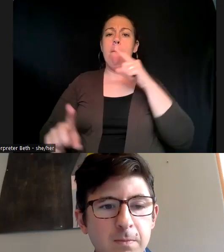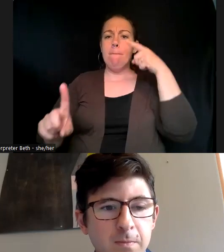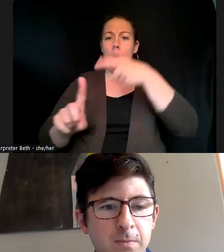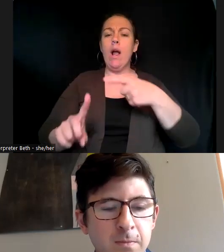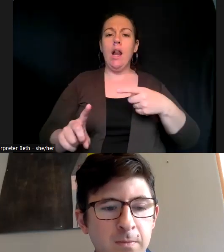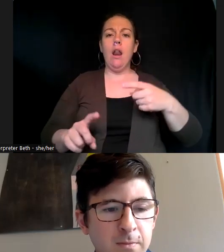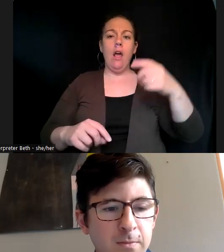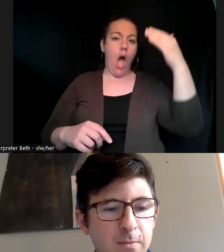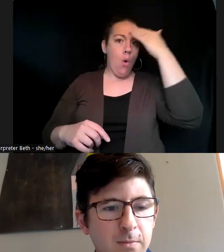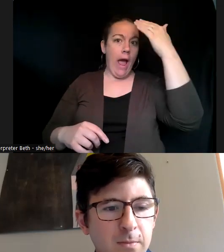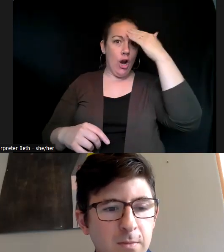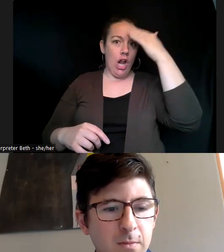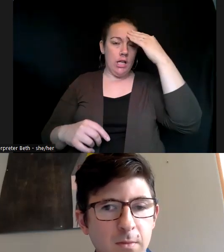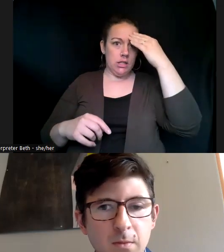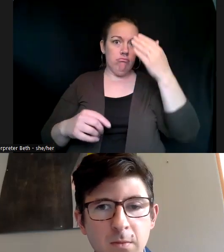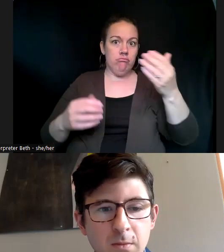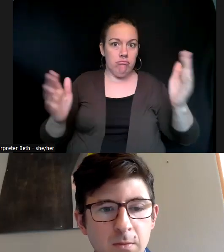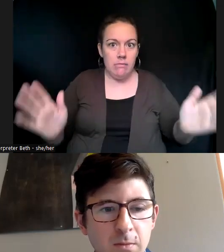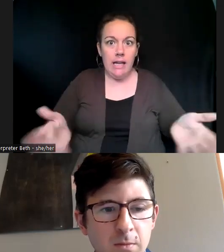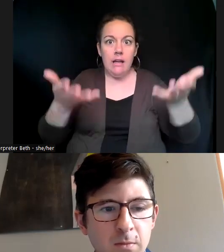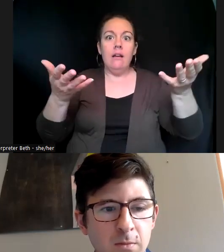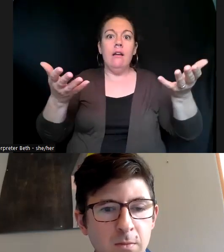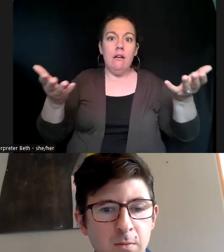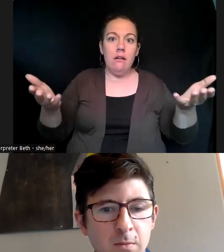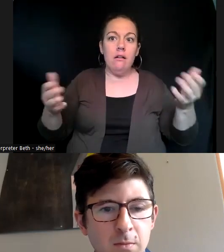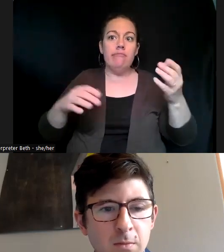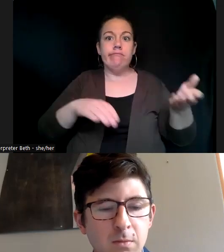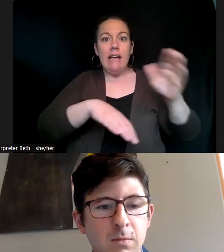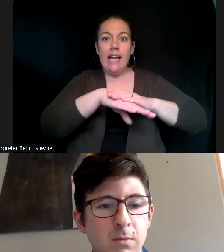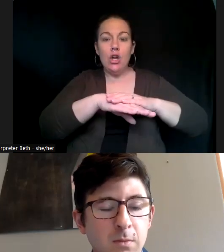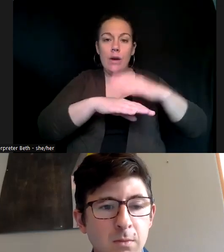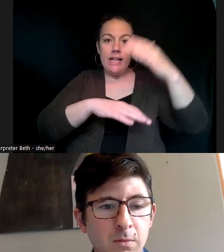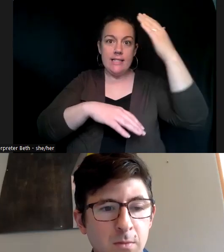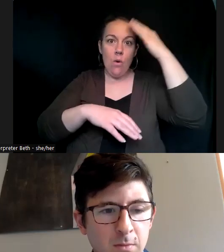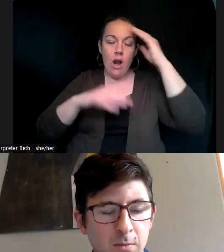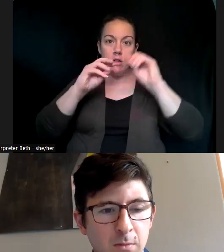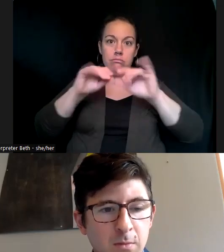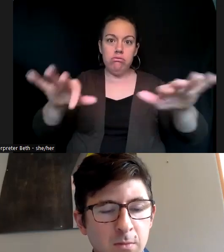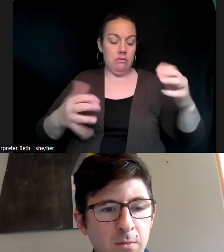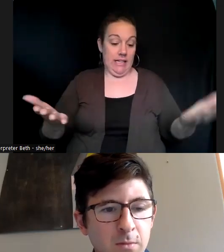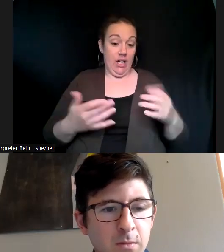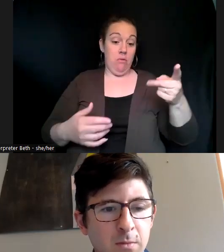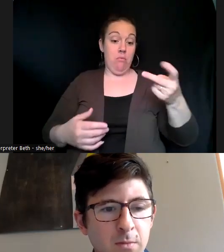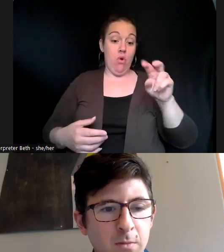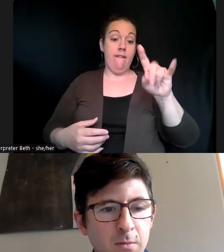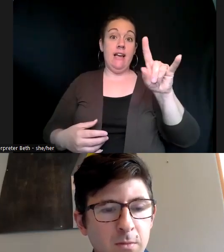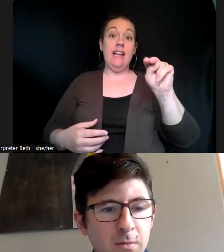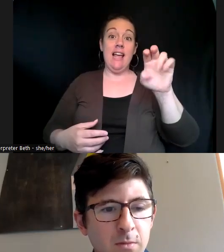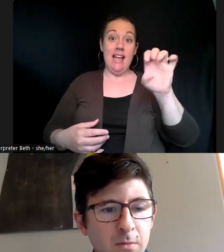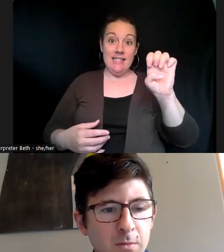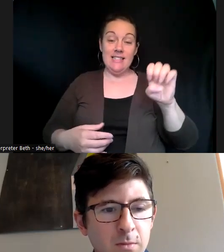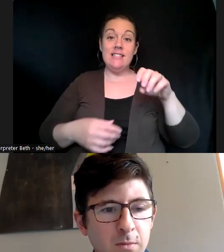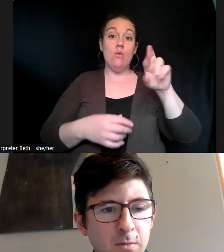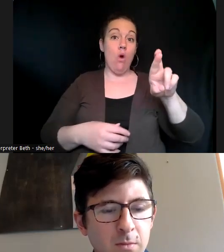awareness among just the general public. So if you go, I could say here in Providence and Rhode Island, if you just talk to any person, the